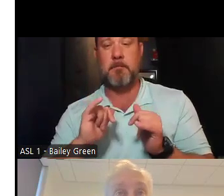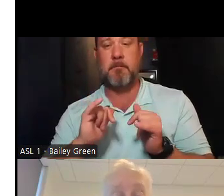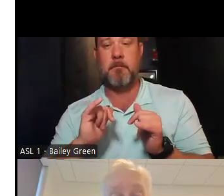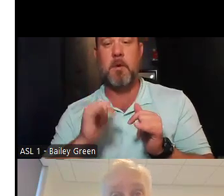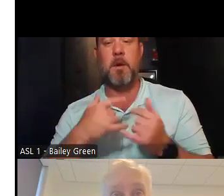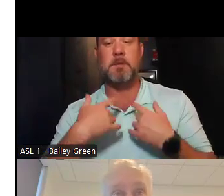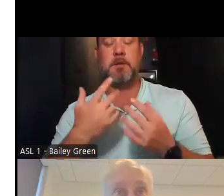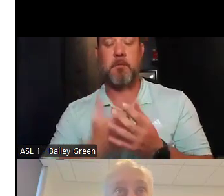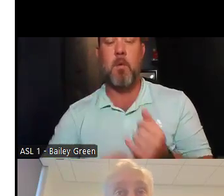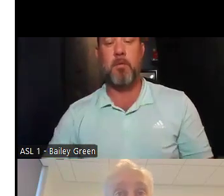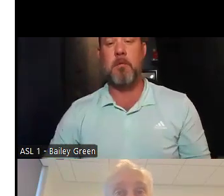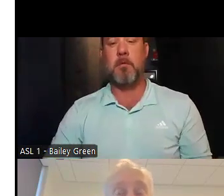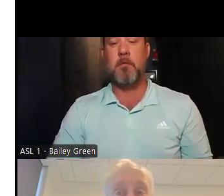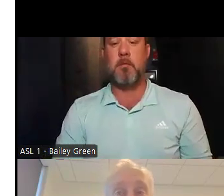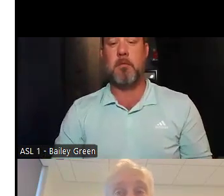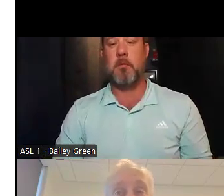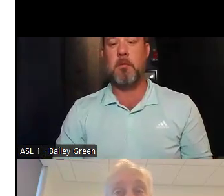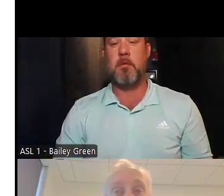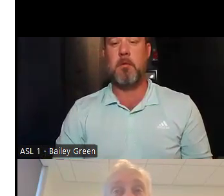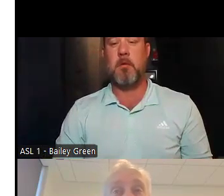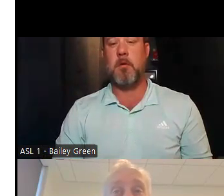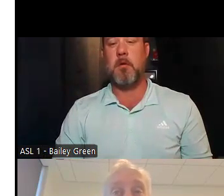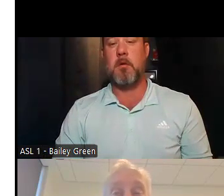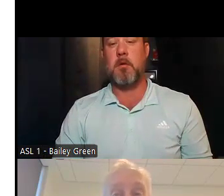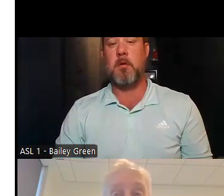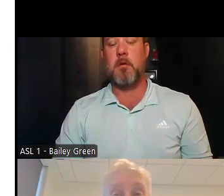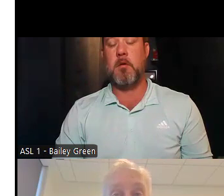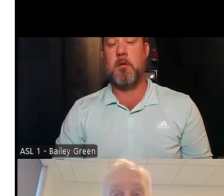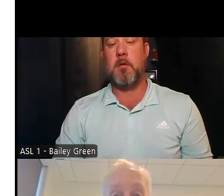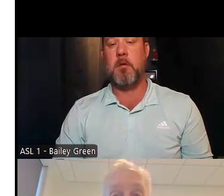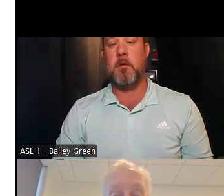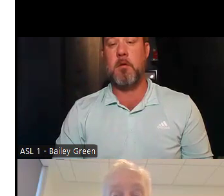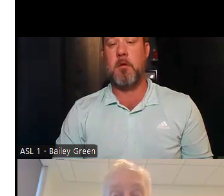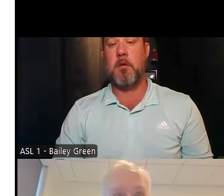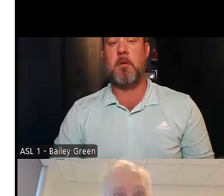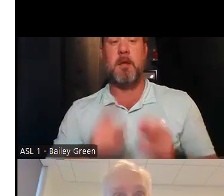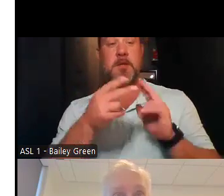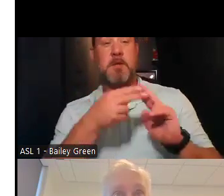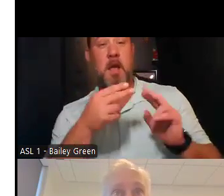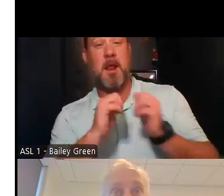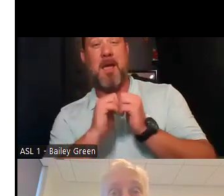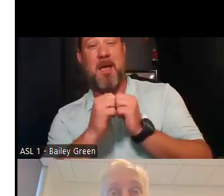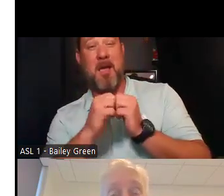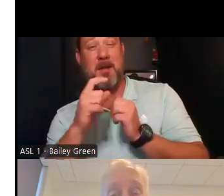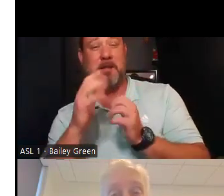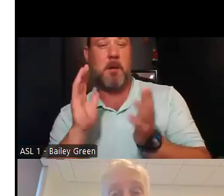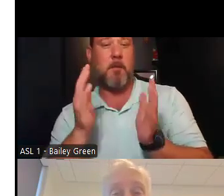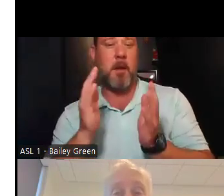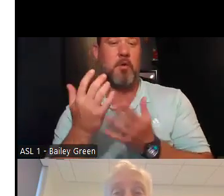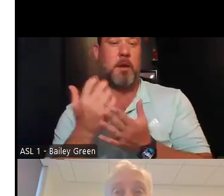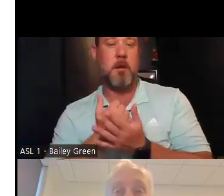both of those alternatives as well. And if you go to the next slide, we see how these needs compare to